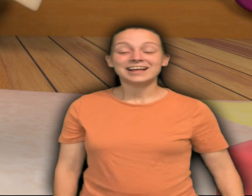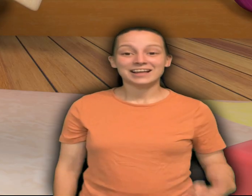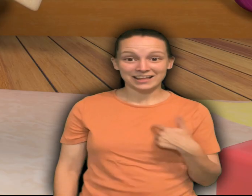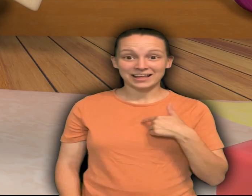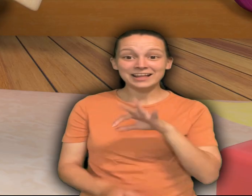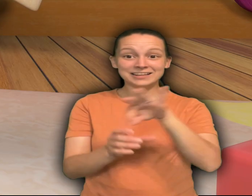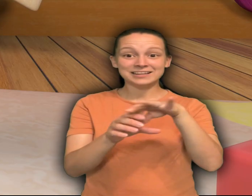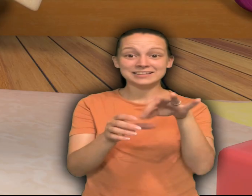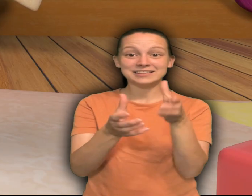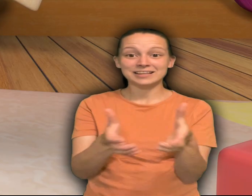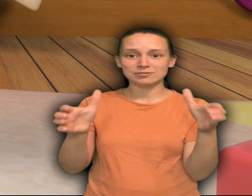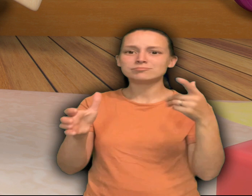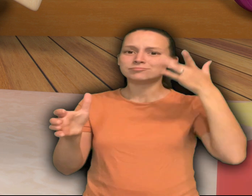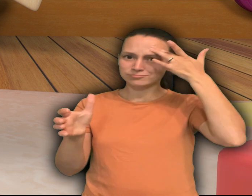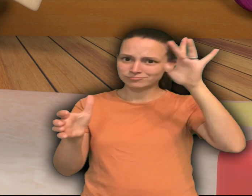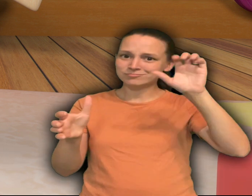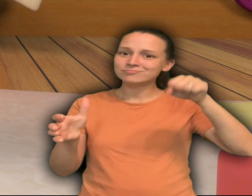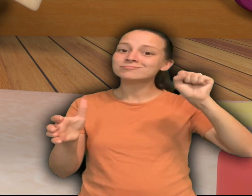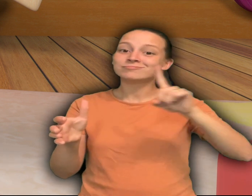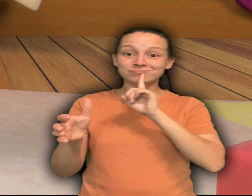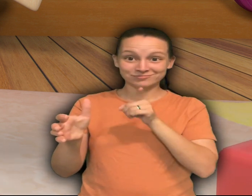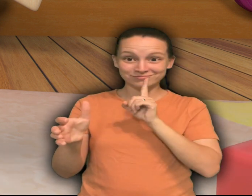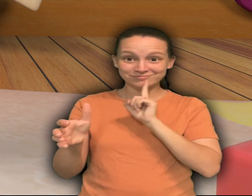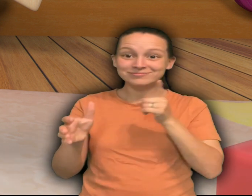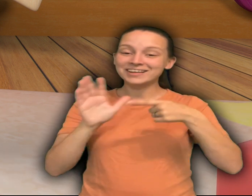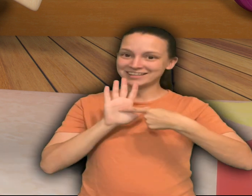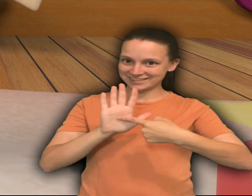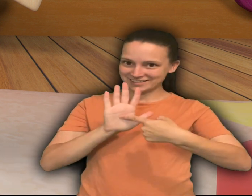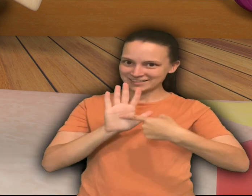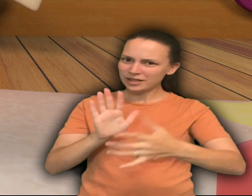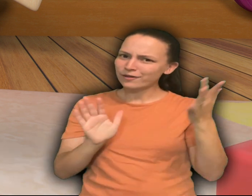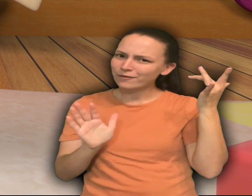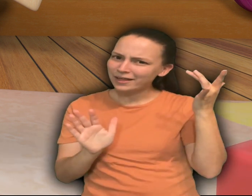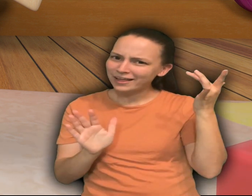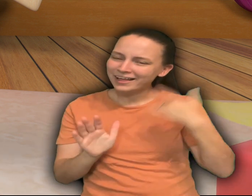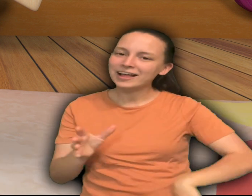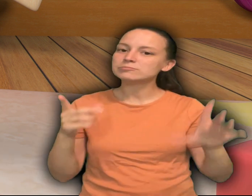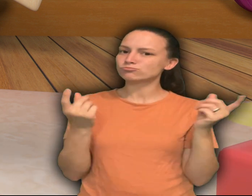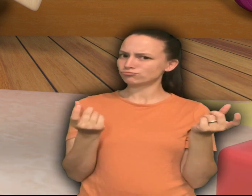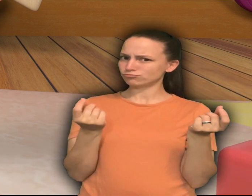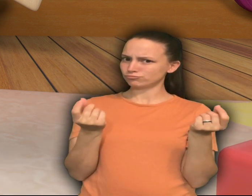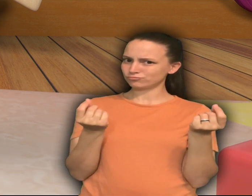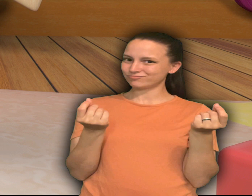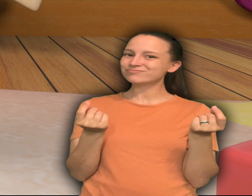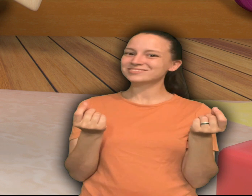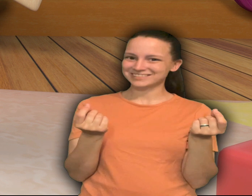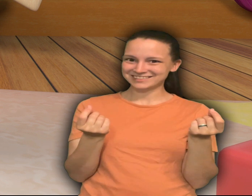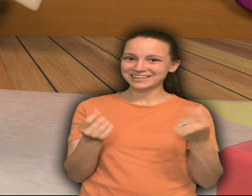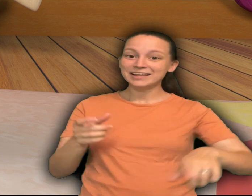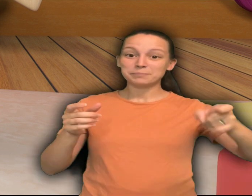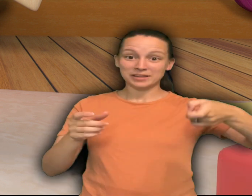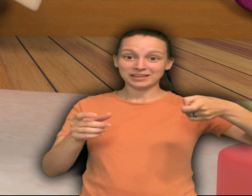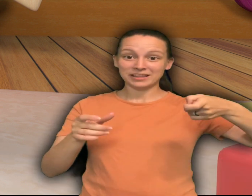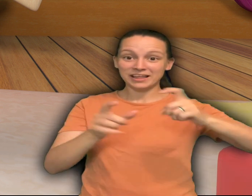I'm a clever teapot, yes it's true Here's an example of what I can do